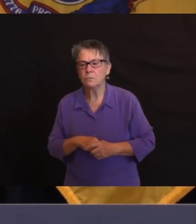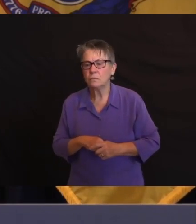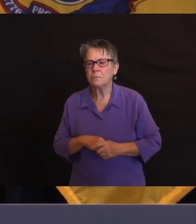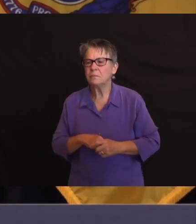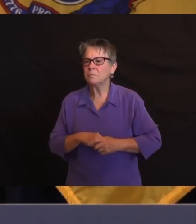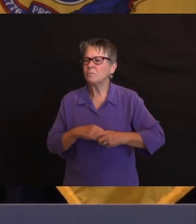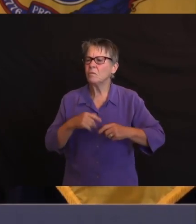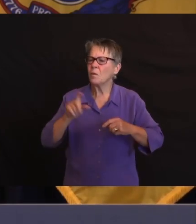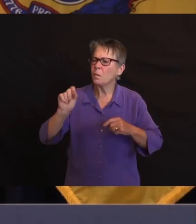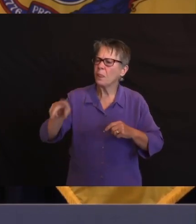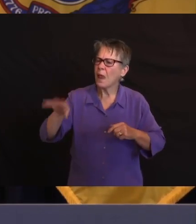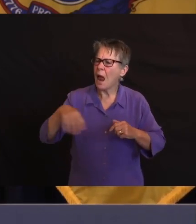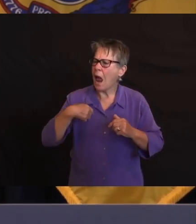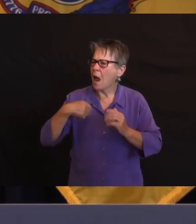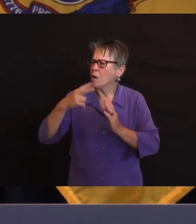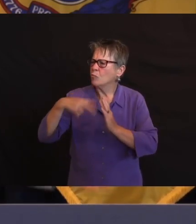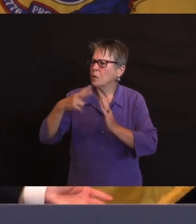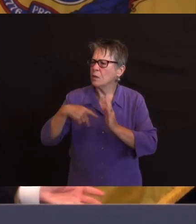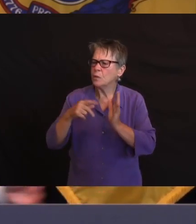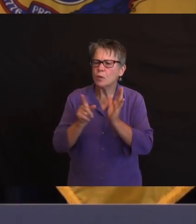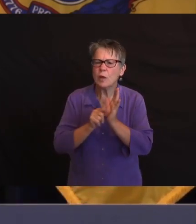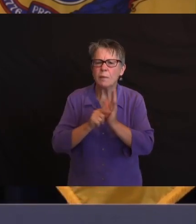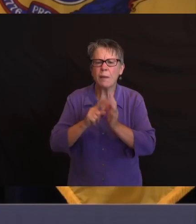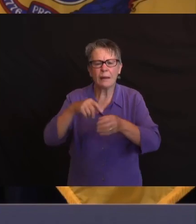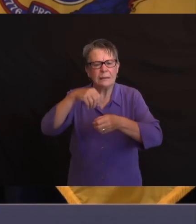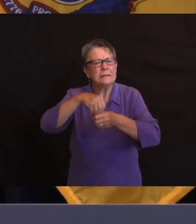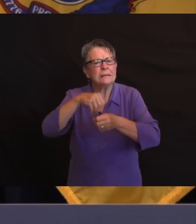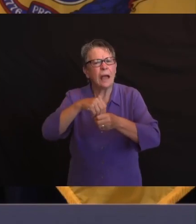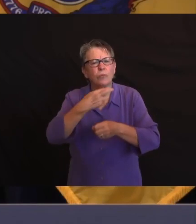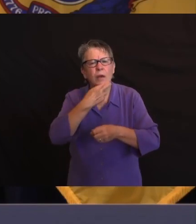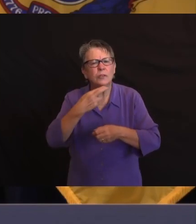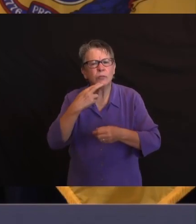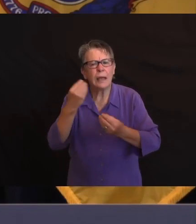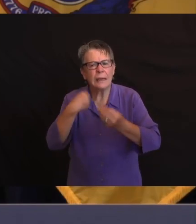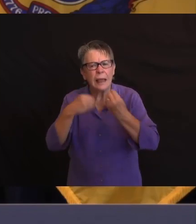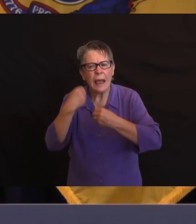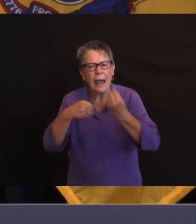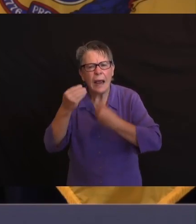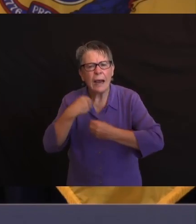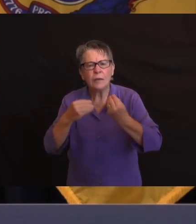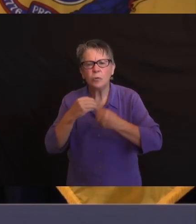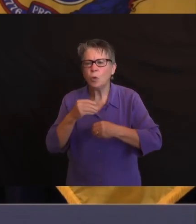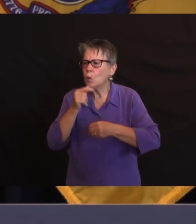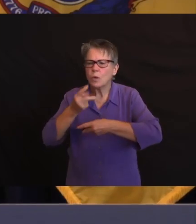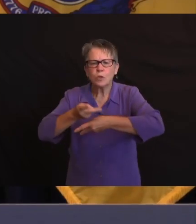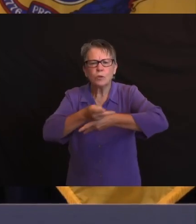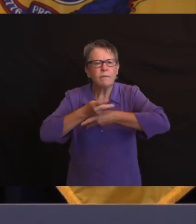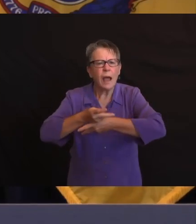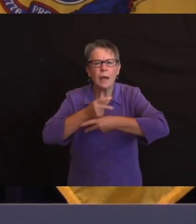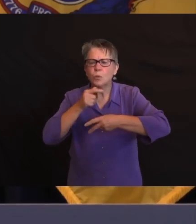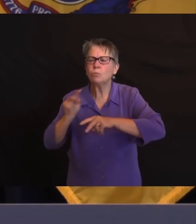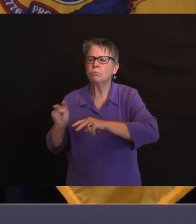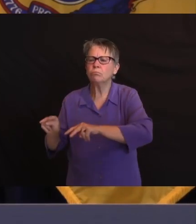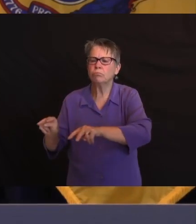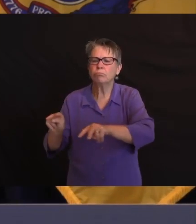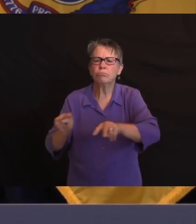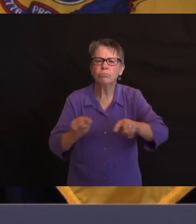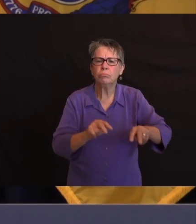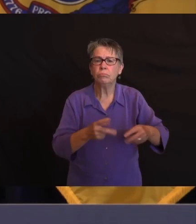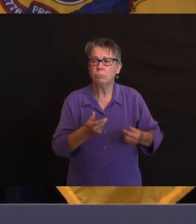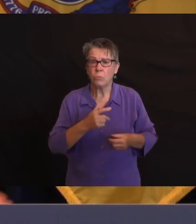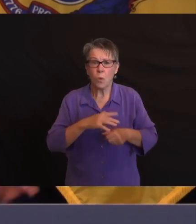you all should come in here, is both local law enforcement and local health authorities. We do spot check. We spot check the state